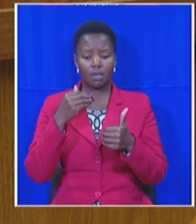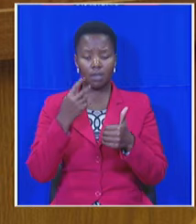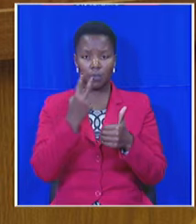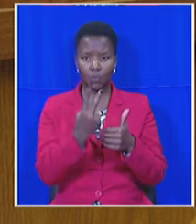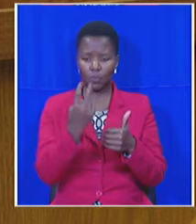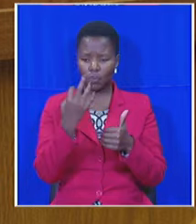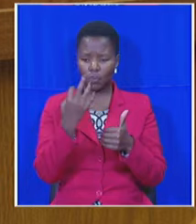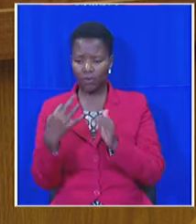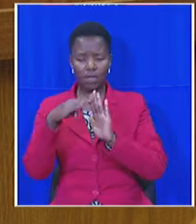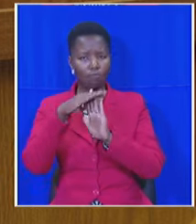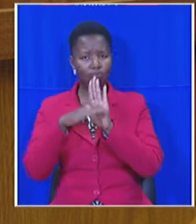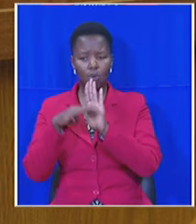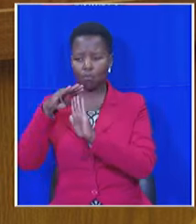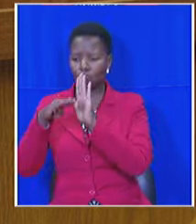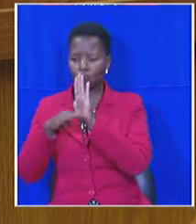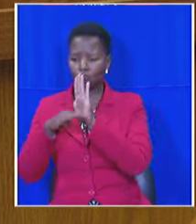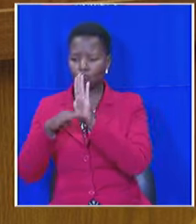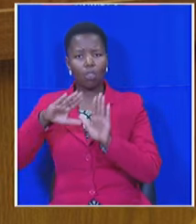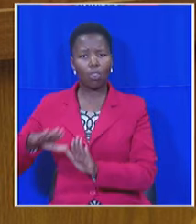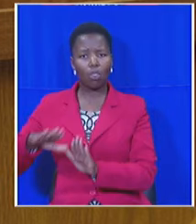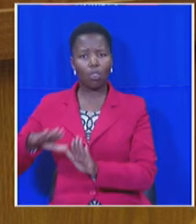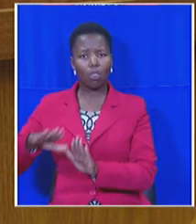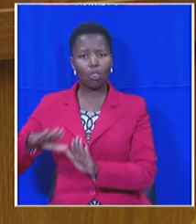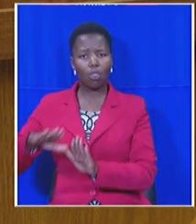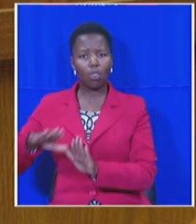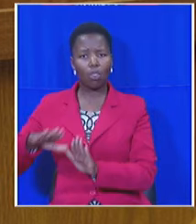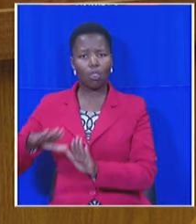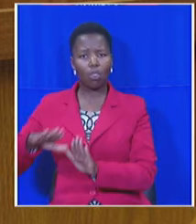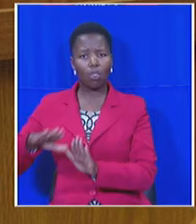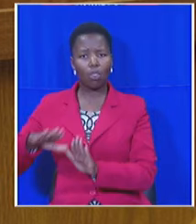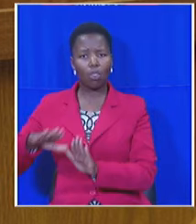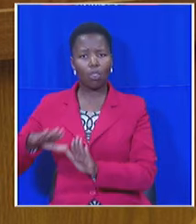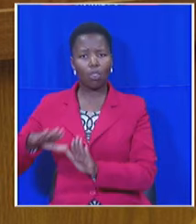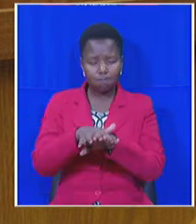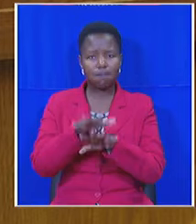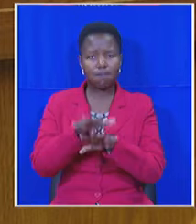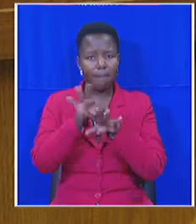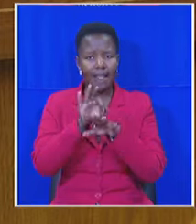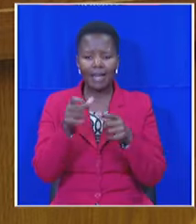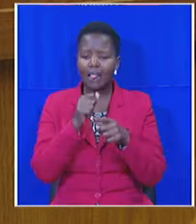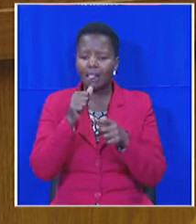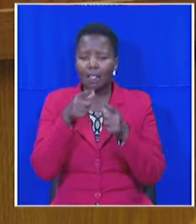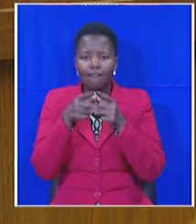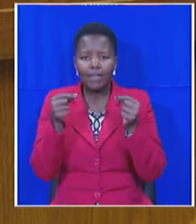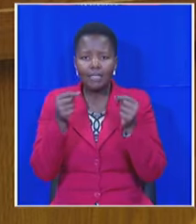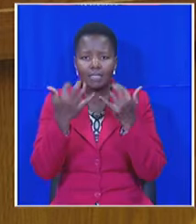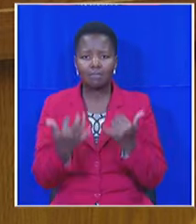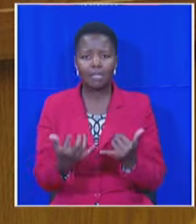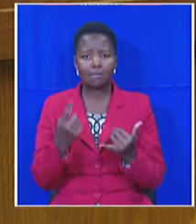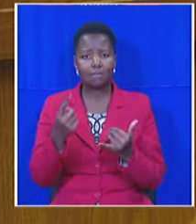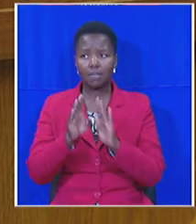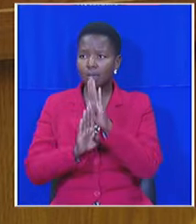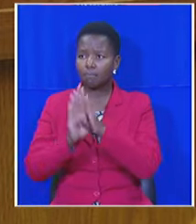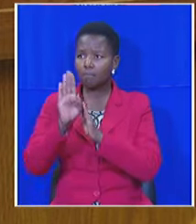The gender mainstreaming framework and gender responsive budget have still not been completed. So how can the progress of